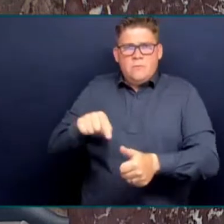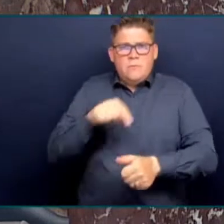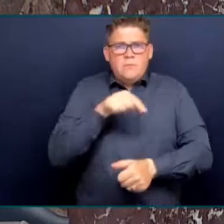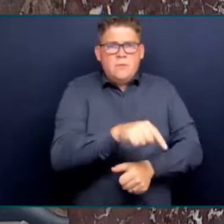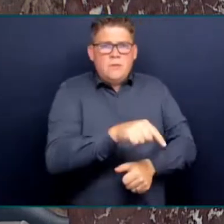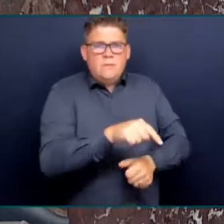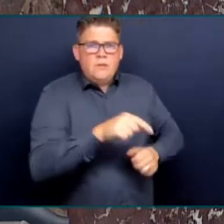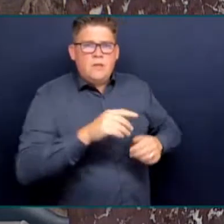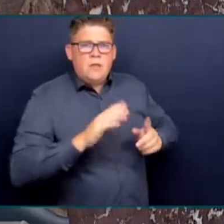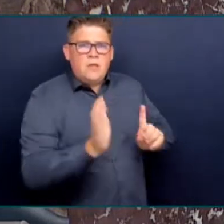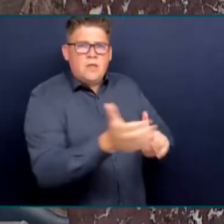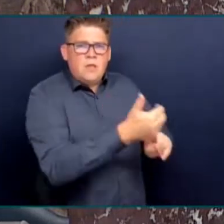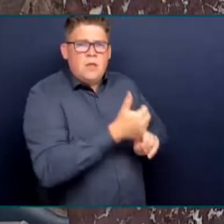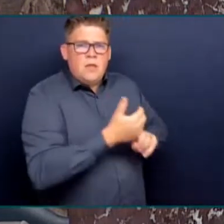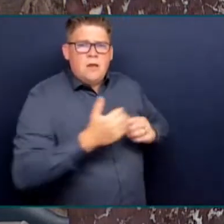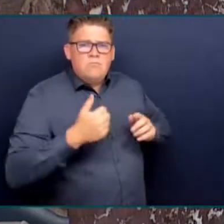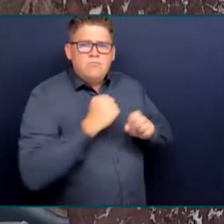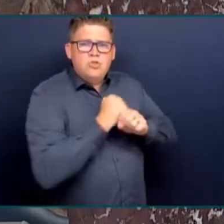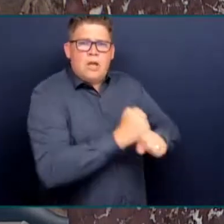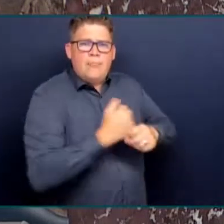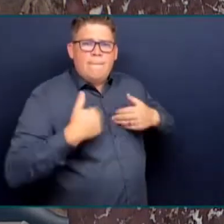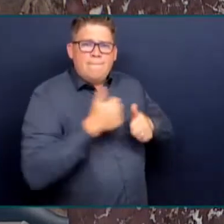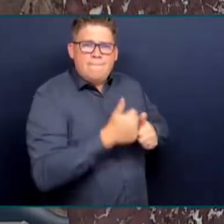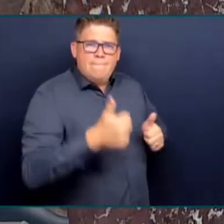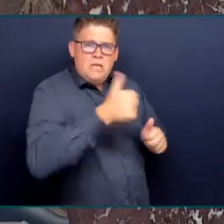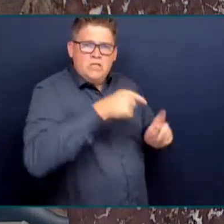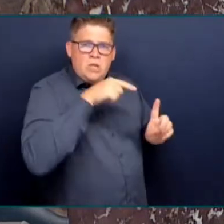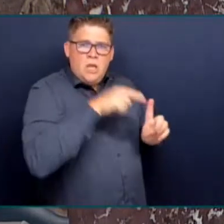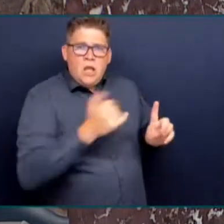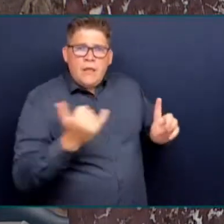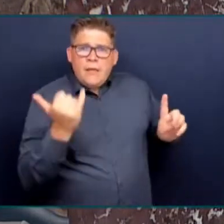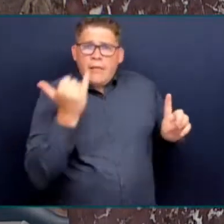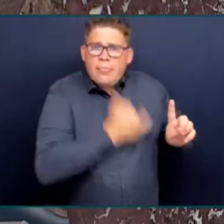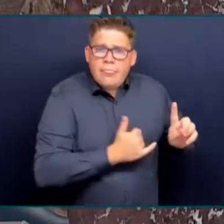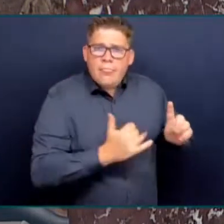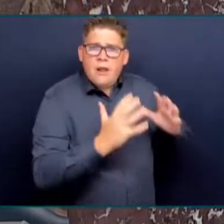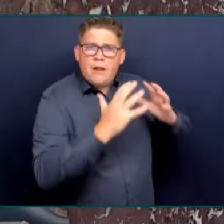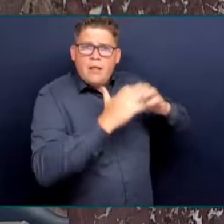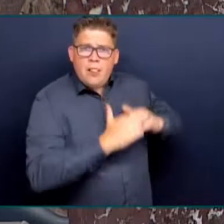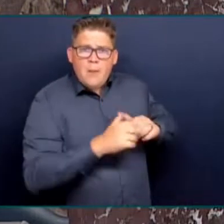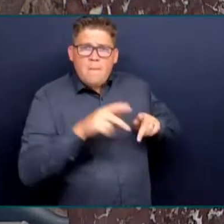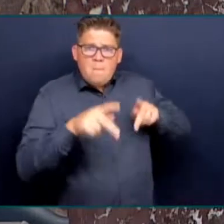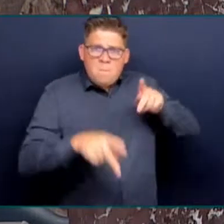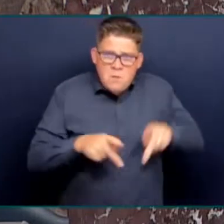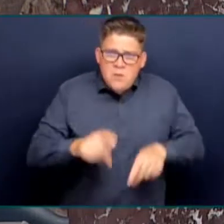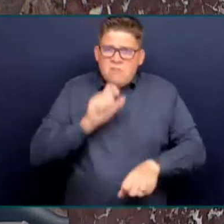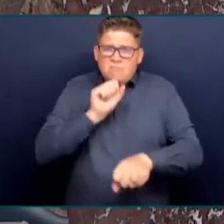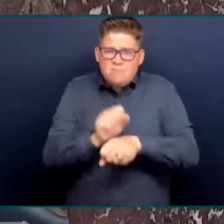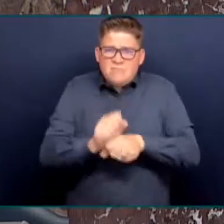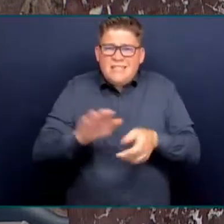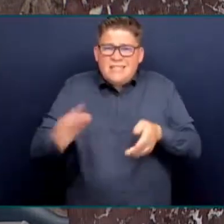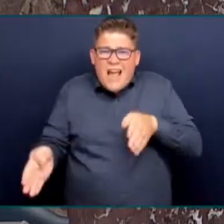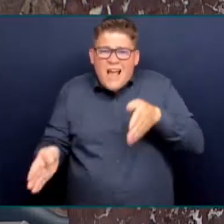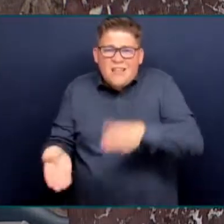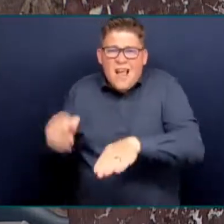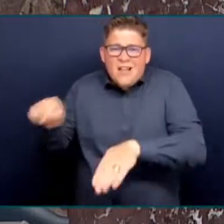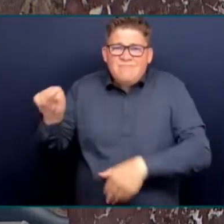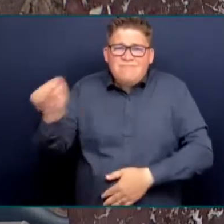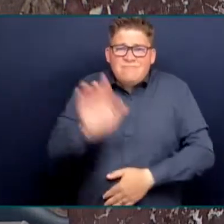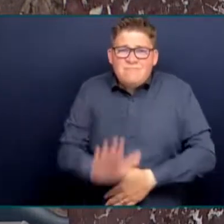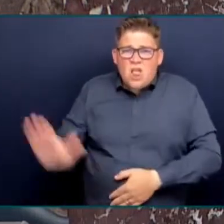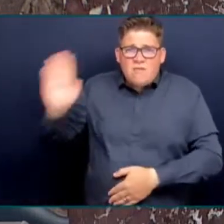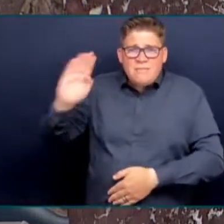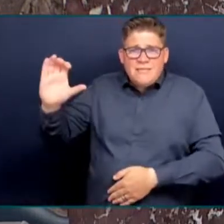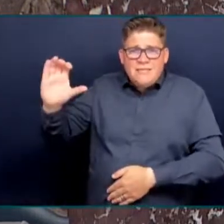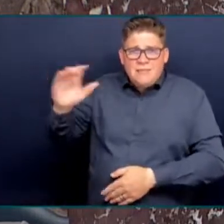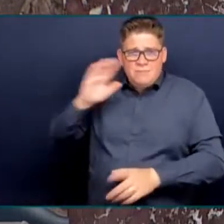lack of services that they're looking for when they need it in this province. Will the minister just wake up to the reality that the results we're getting are